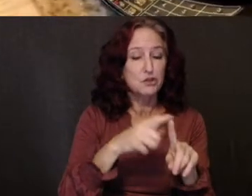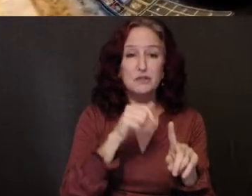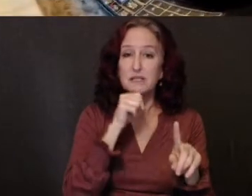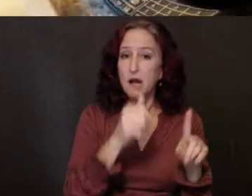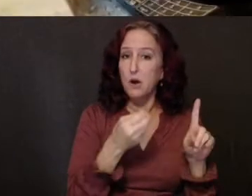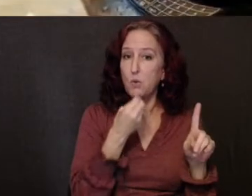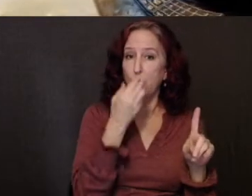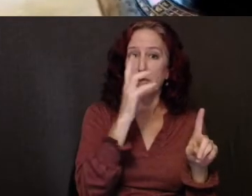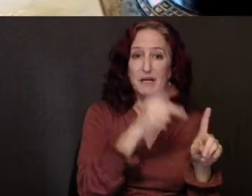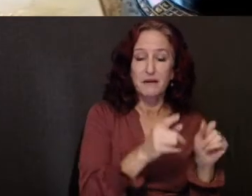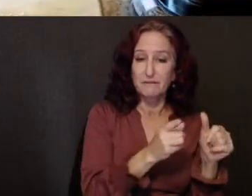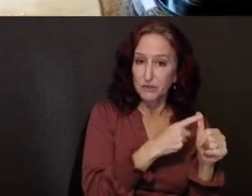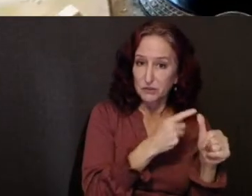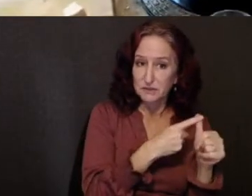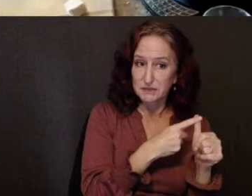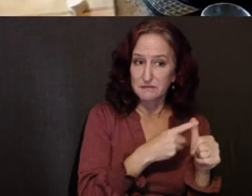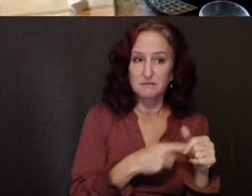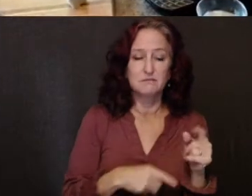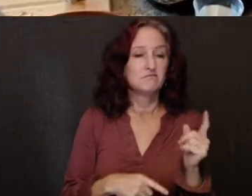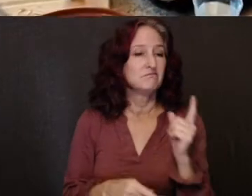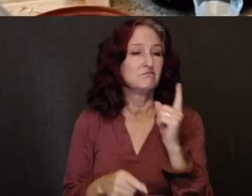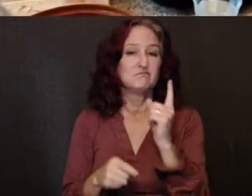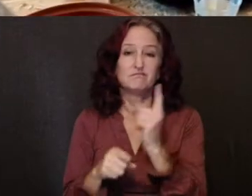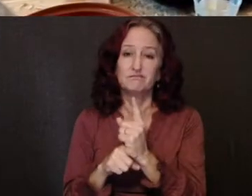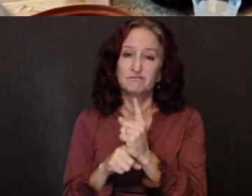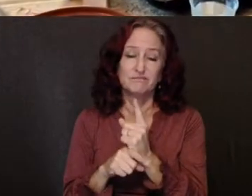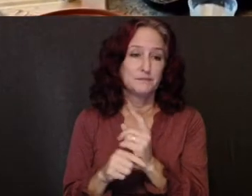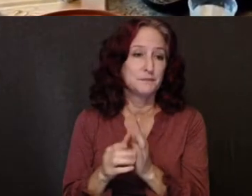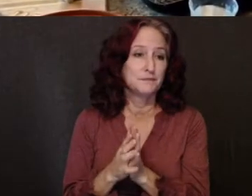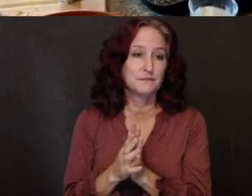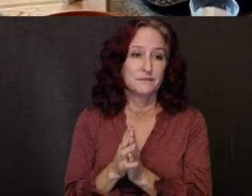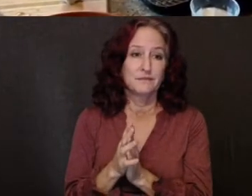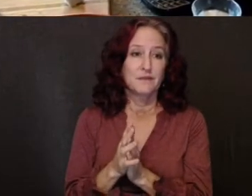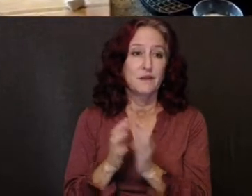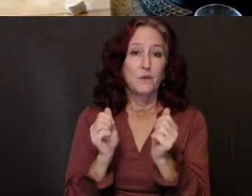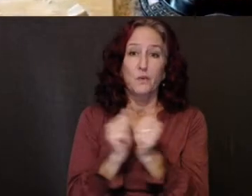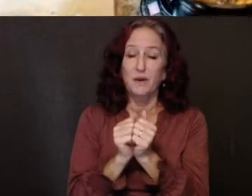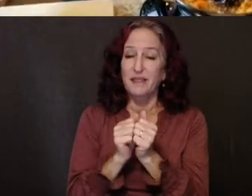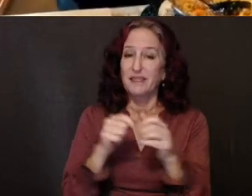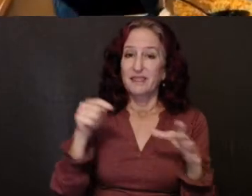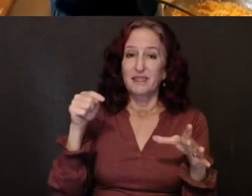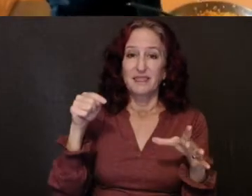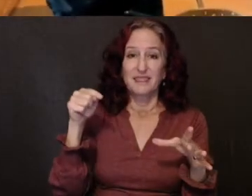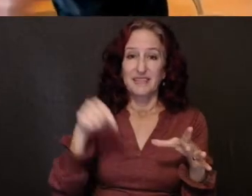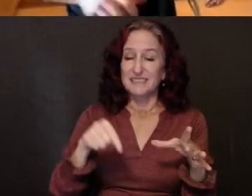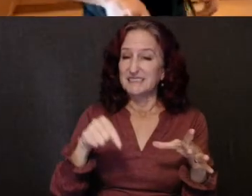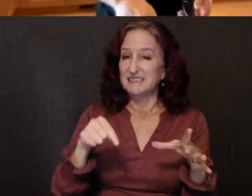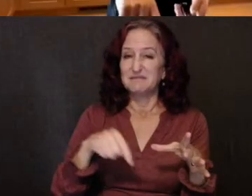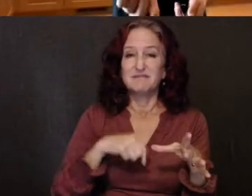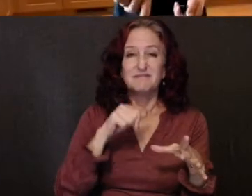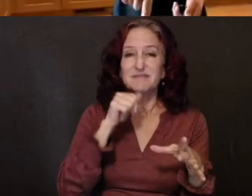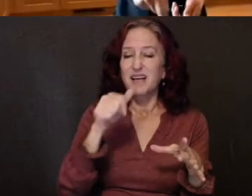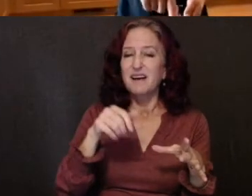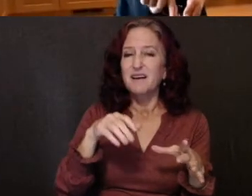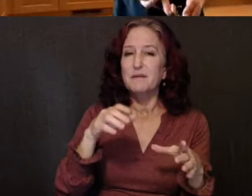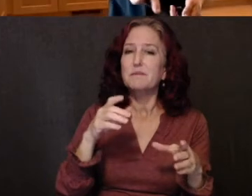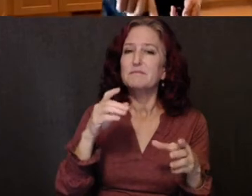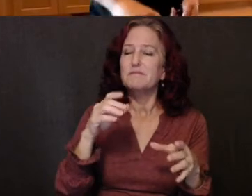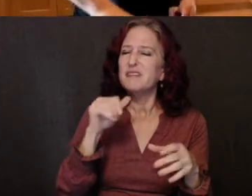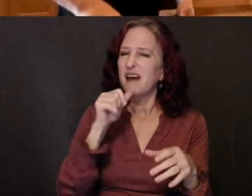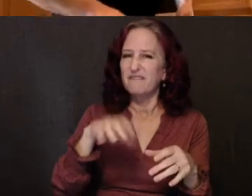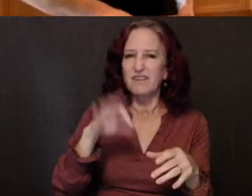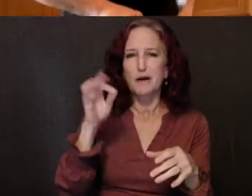So I noticed when you're pouring in the stock, you're just pouring in room temperature. You're not heating the stock. No, I